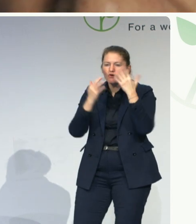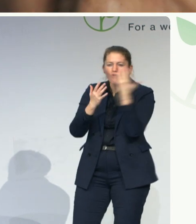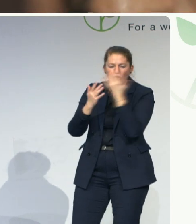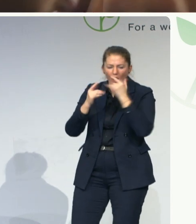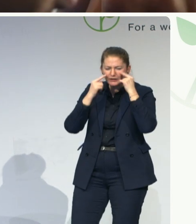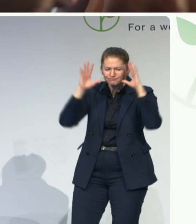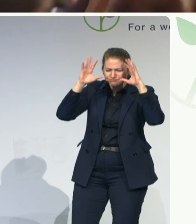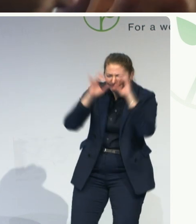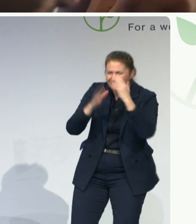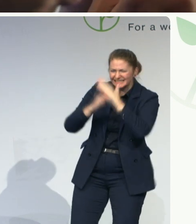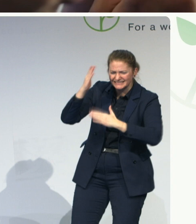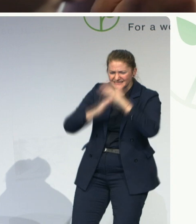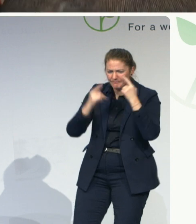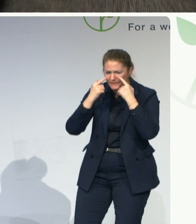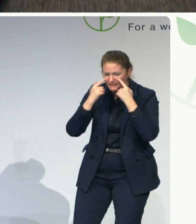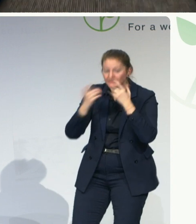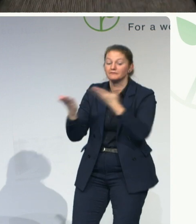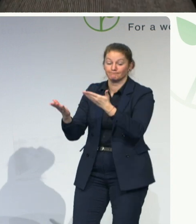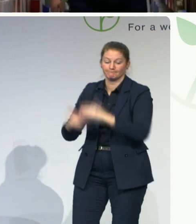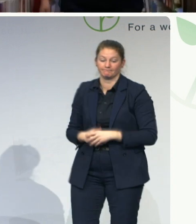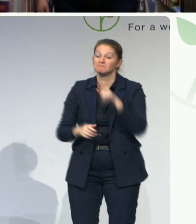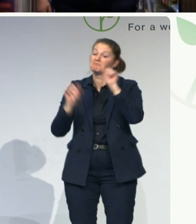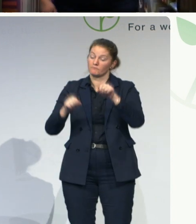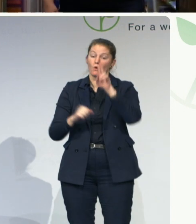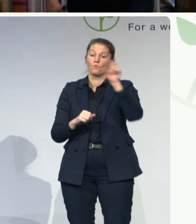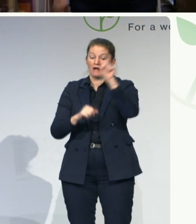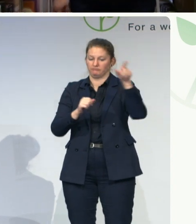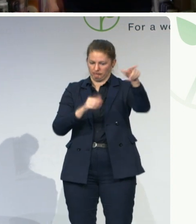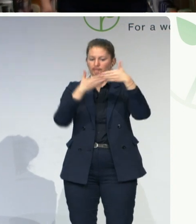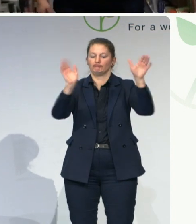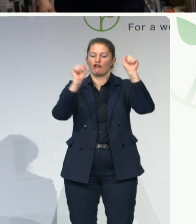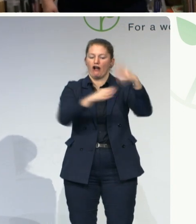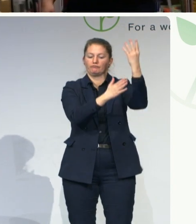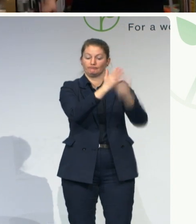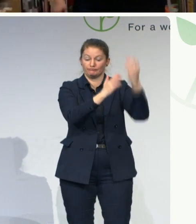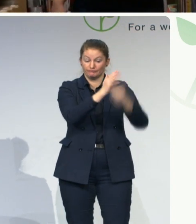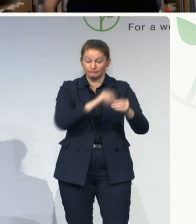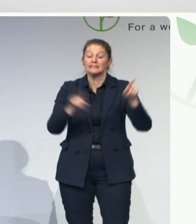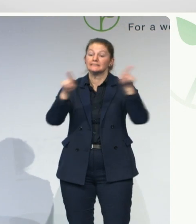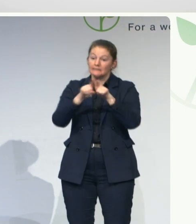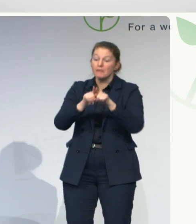5 accessible formats at a lower cost than traditional methods.